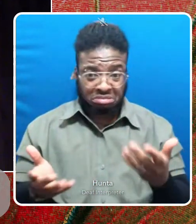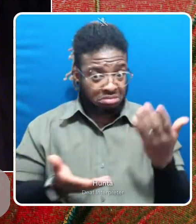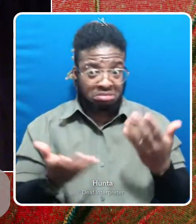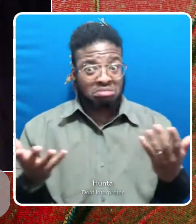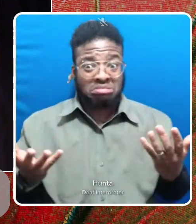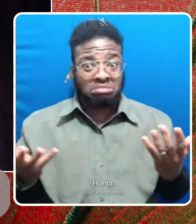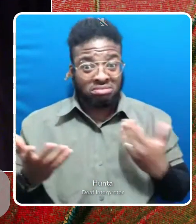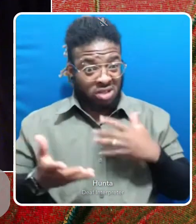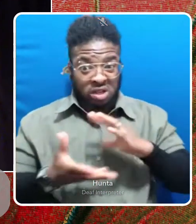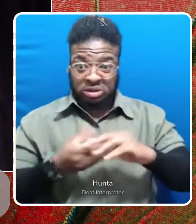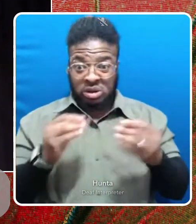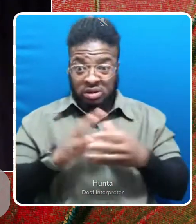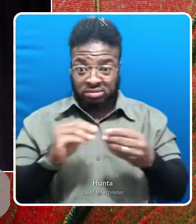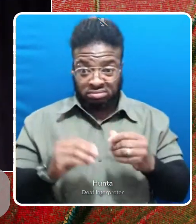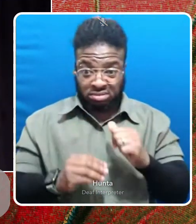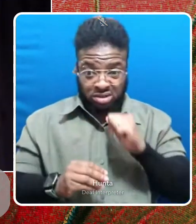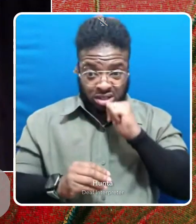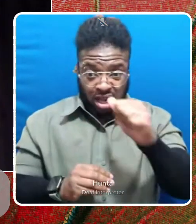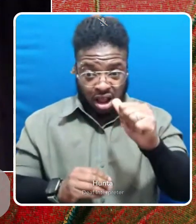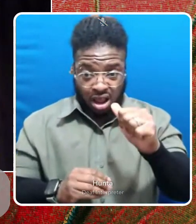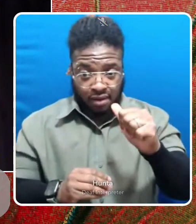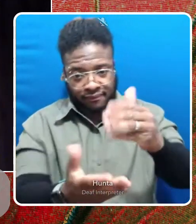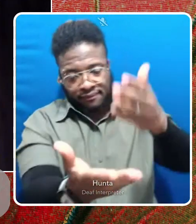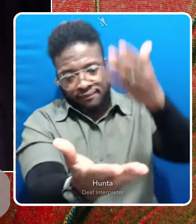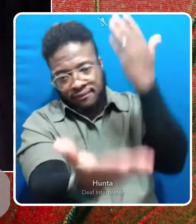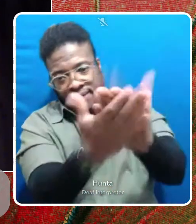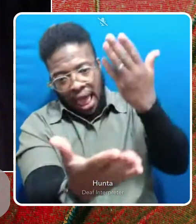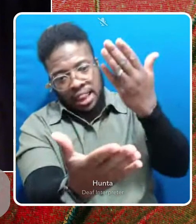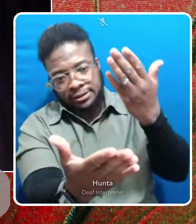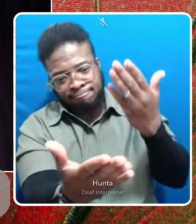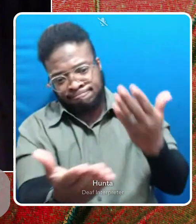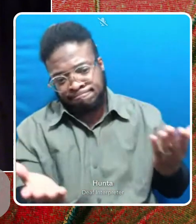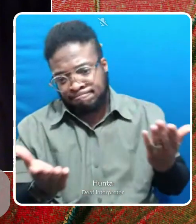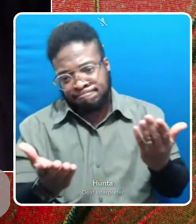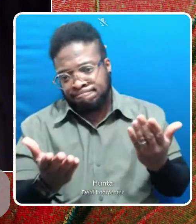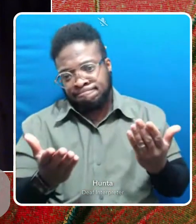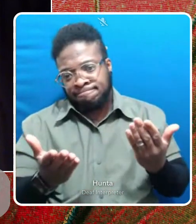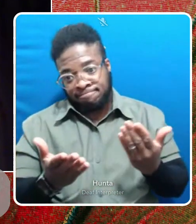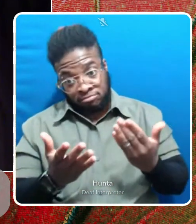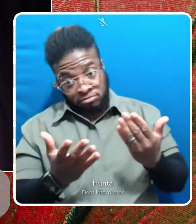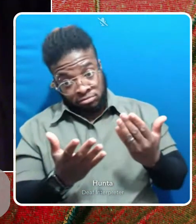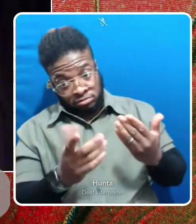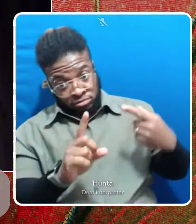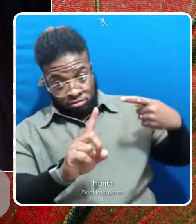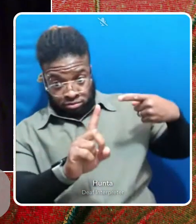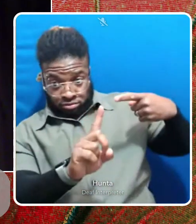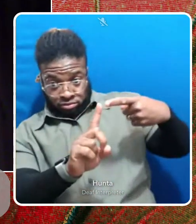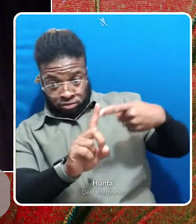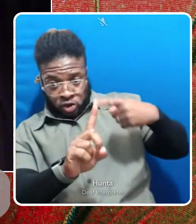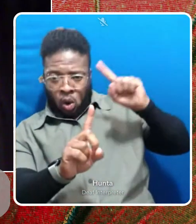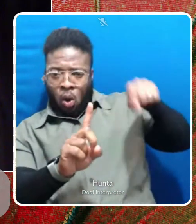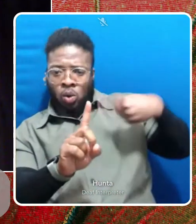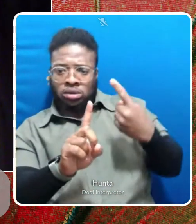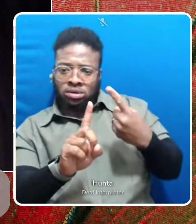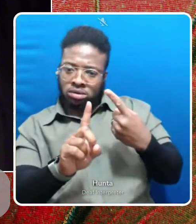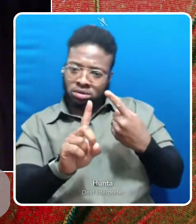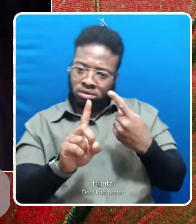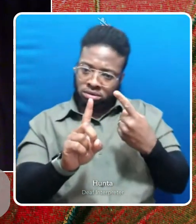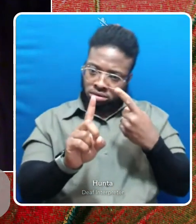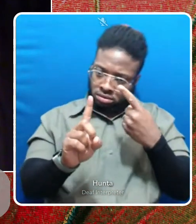Maybe she only undressed me with her eyes. She undressed me with only her